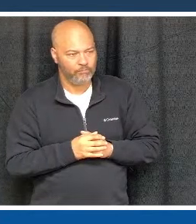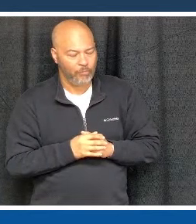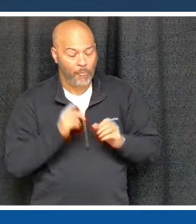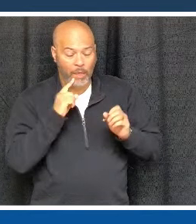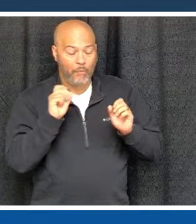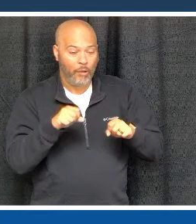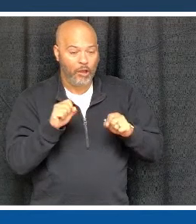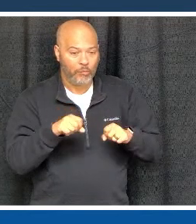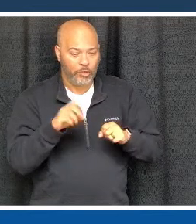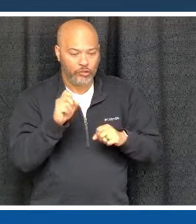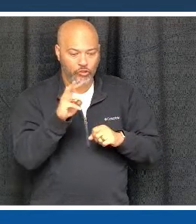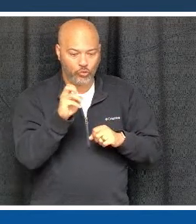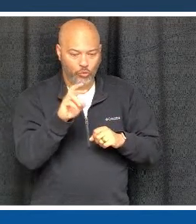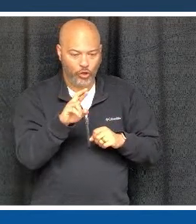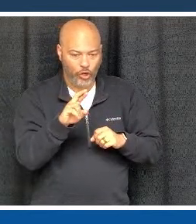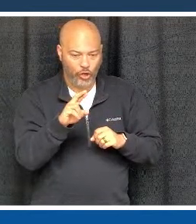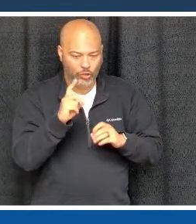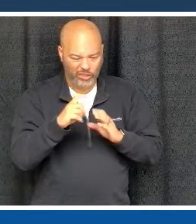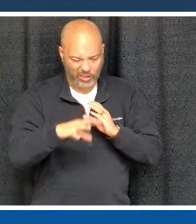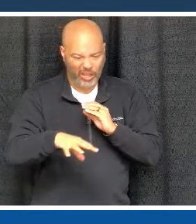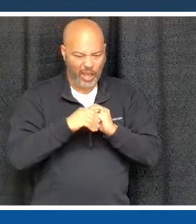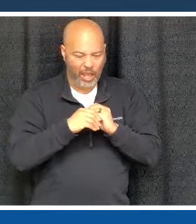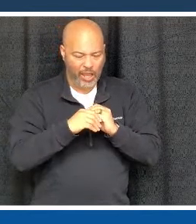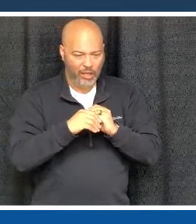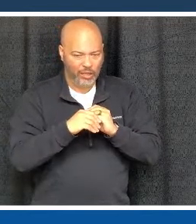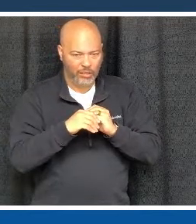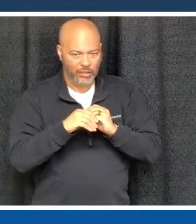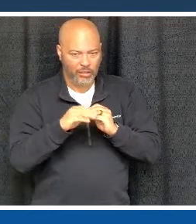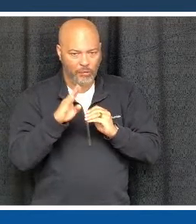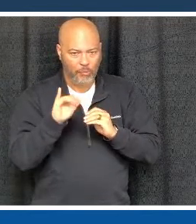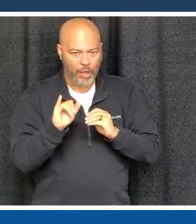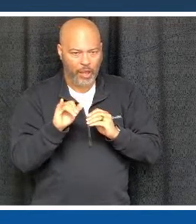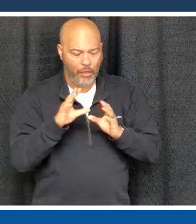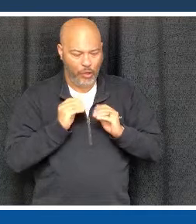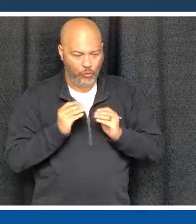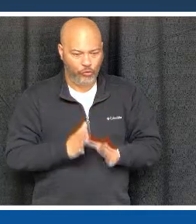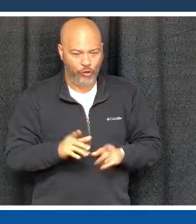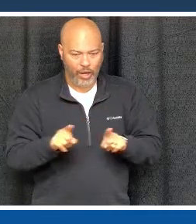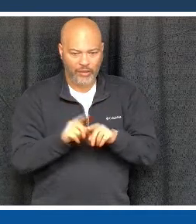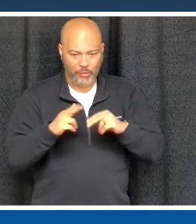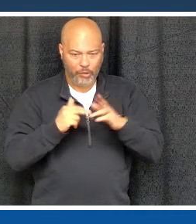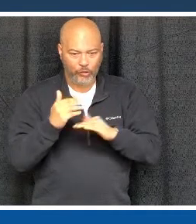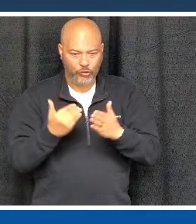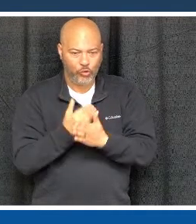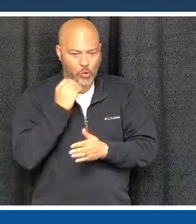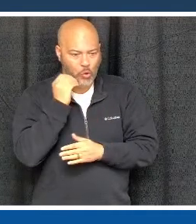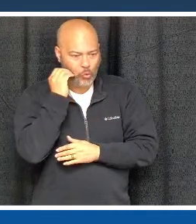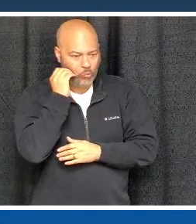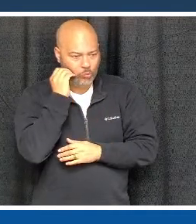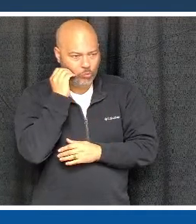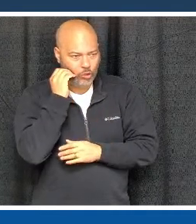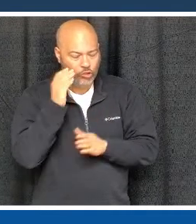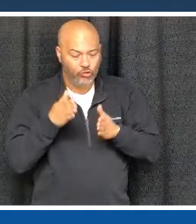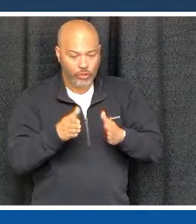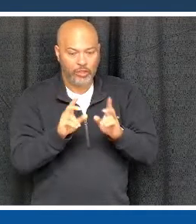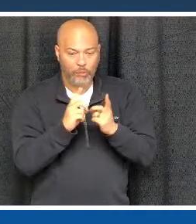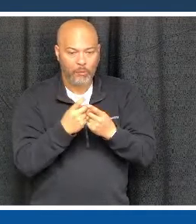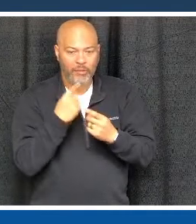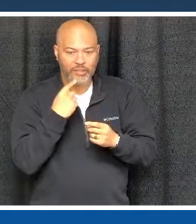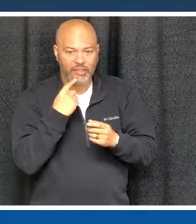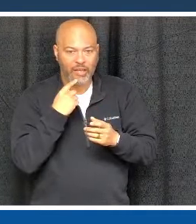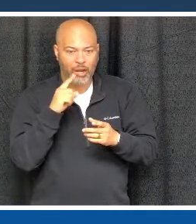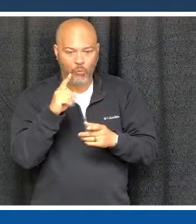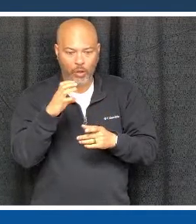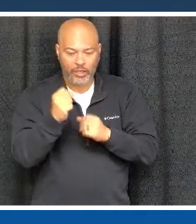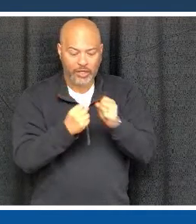Possible gravity sewer main extension will be needed by the owner as they build the new home. The street department said check the 100-year